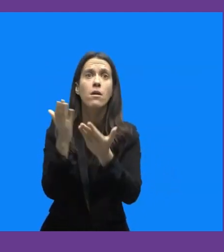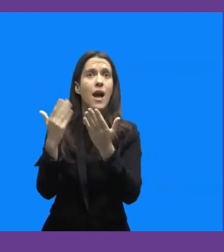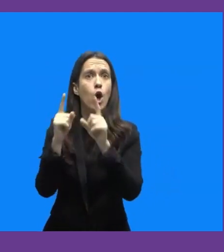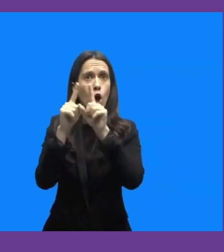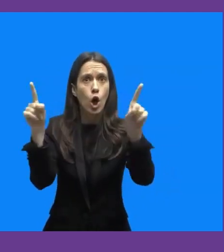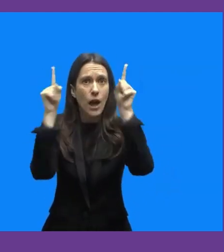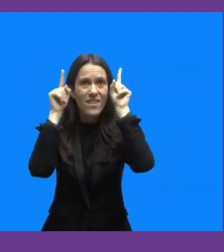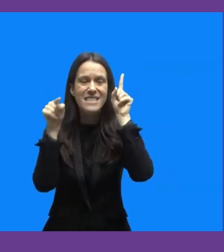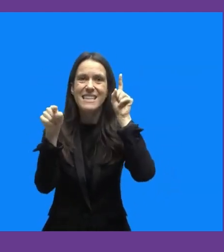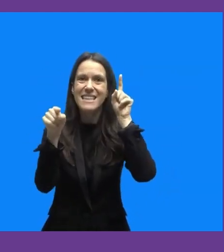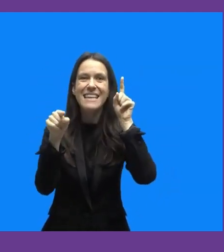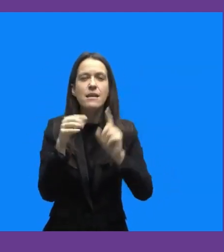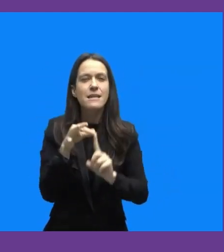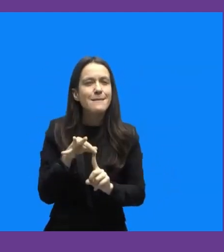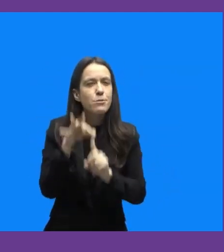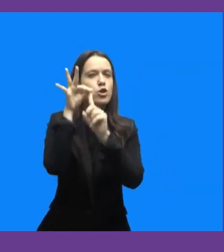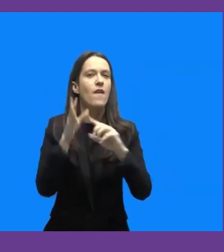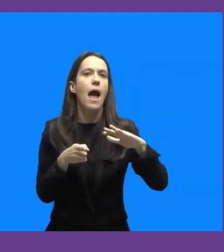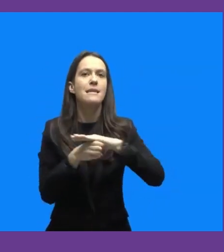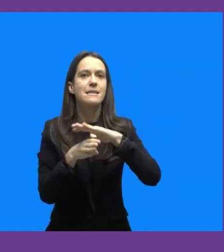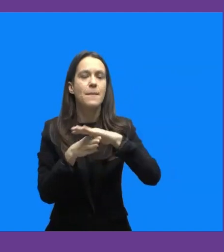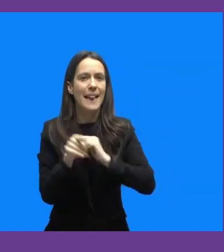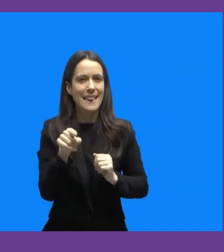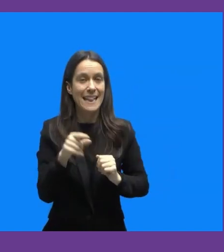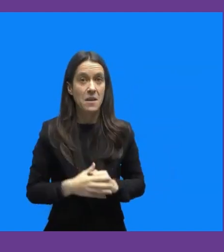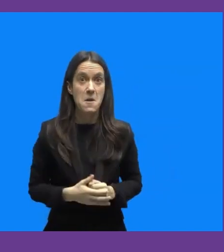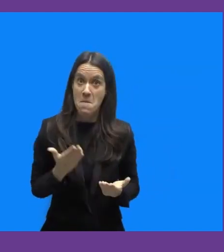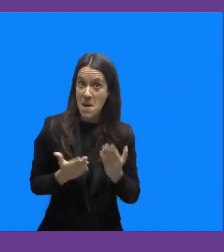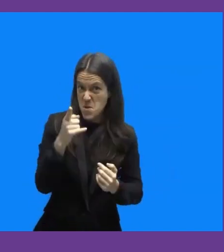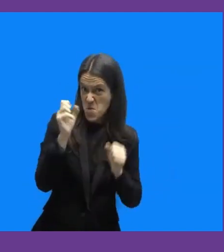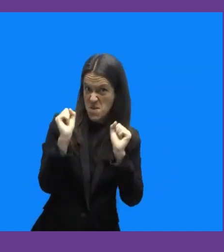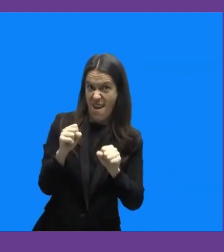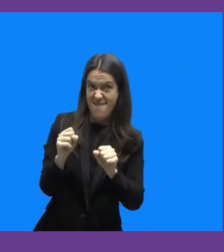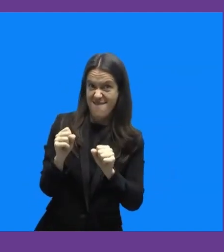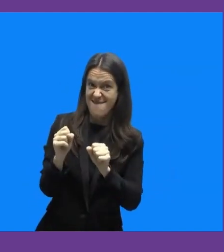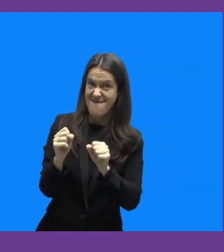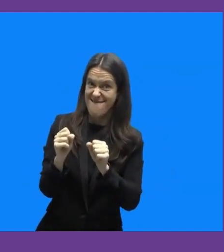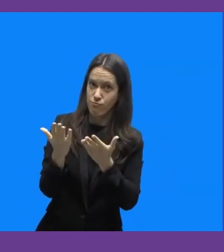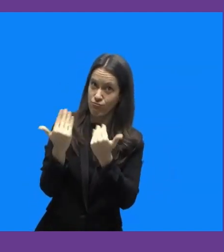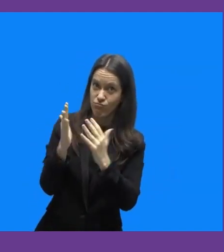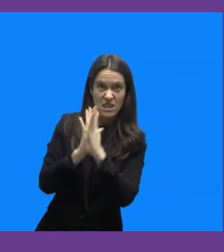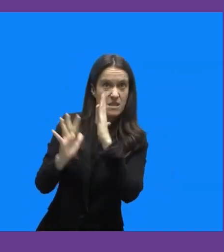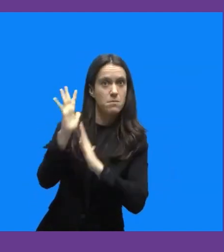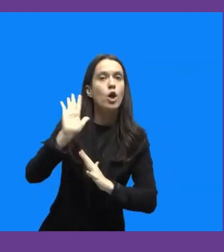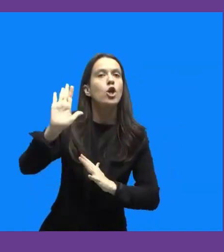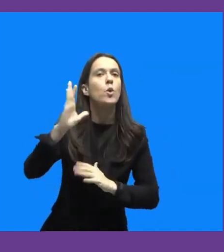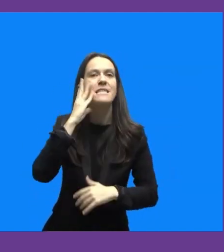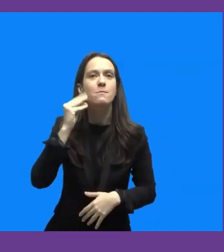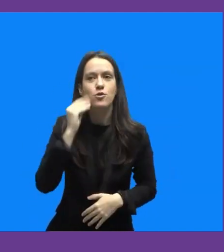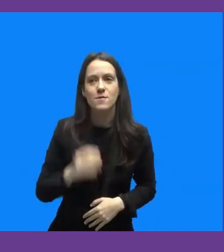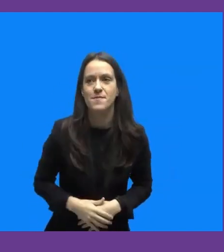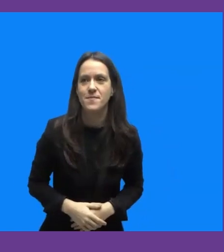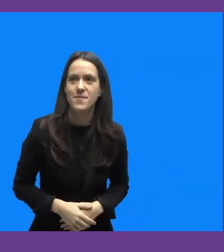and especially about accessibility. So maybe you can enlighten us about those issues. Very good. Thank you very much. I have